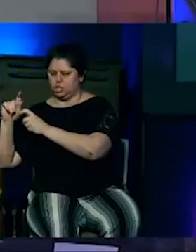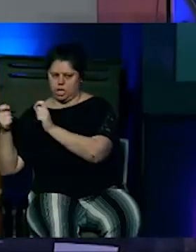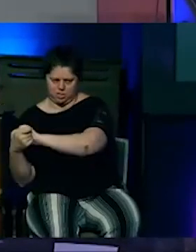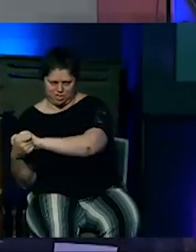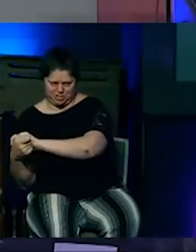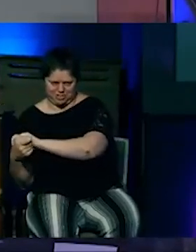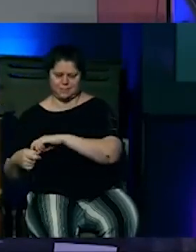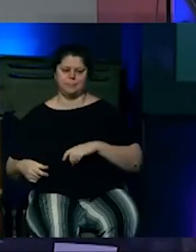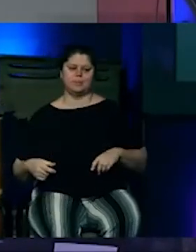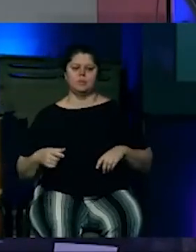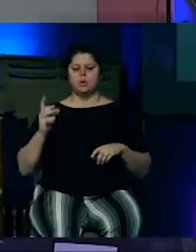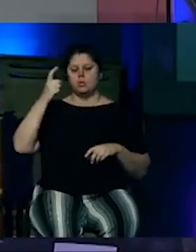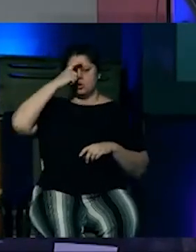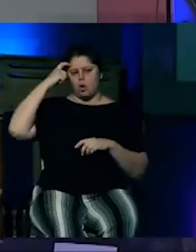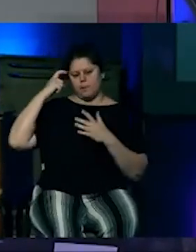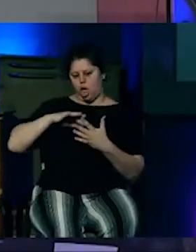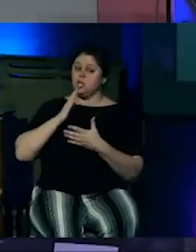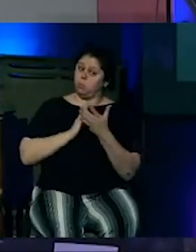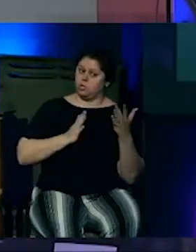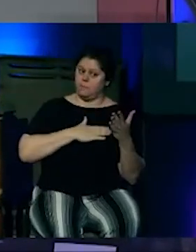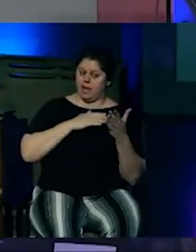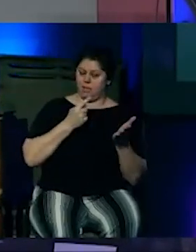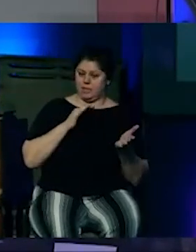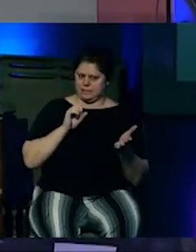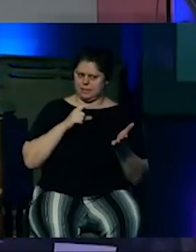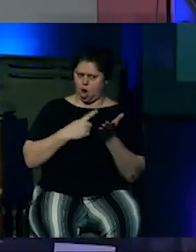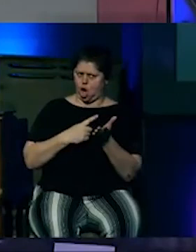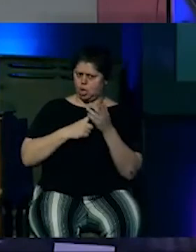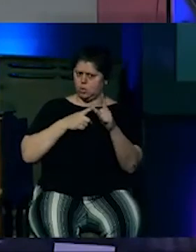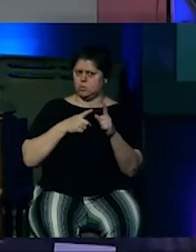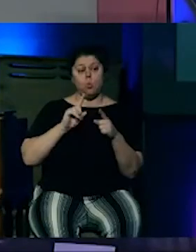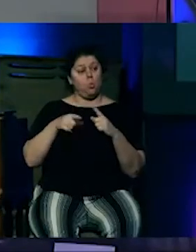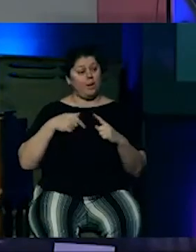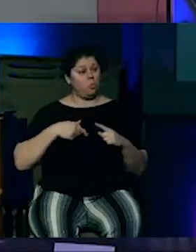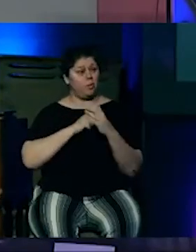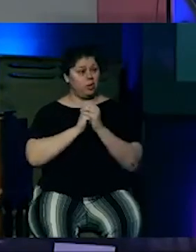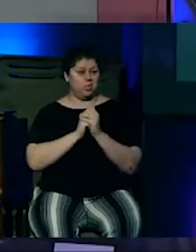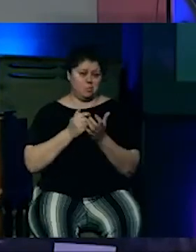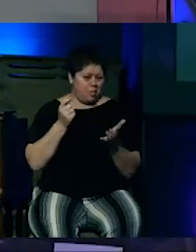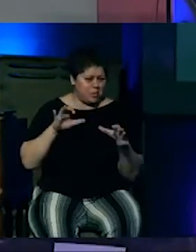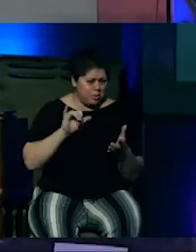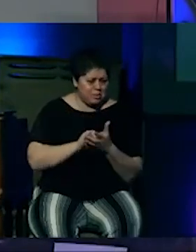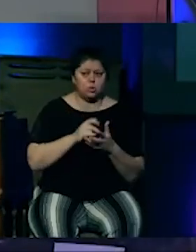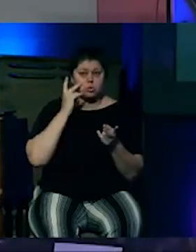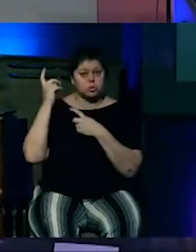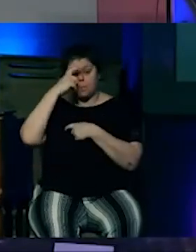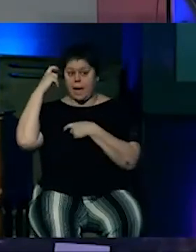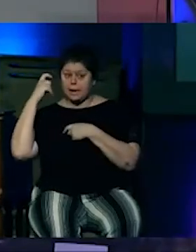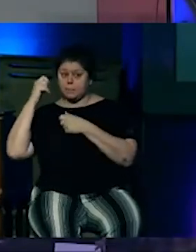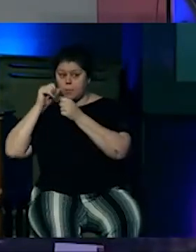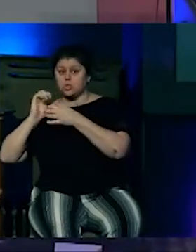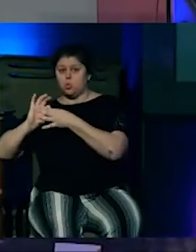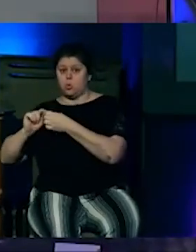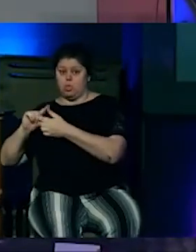so the traumatology portion of my thesis actually argues this is kind of what we do when we worship, is we're like going back into those traumatic memories associated